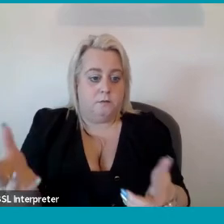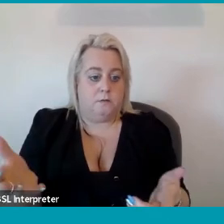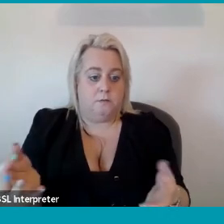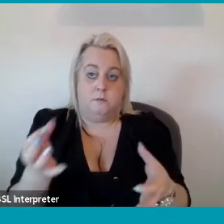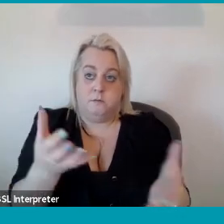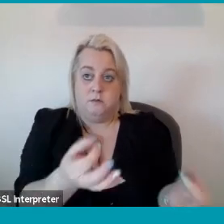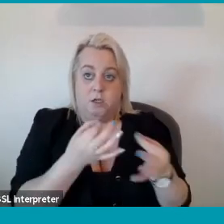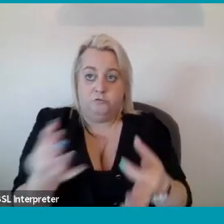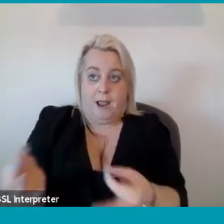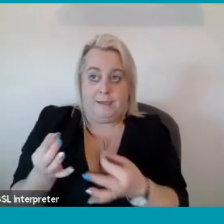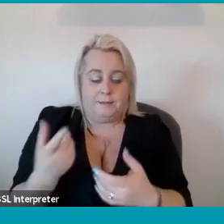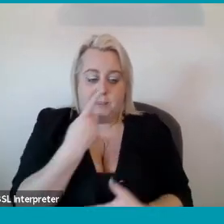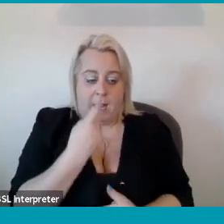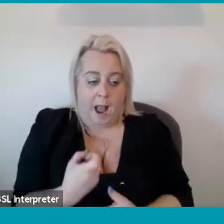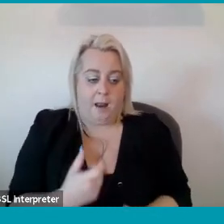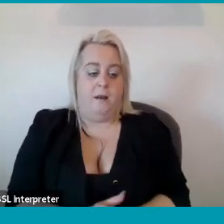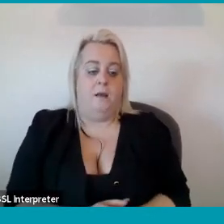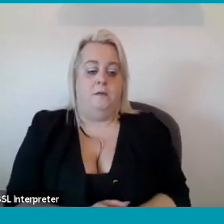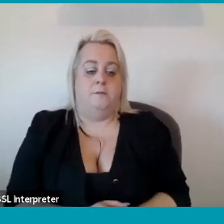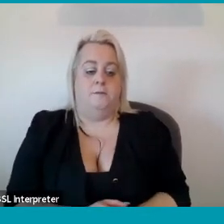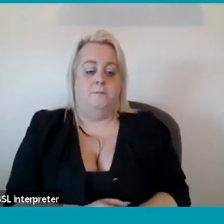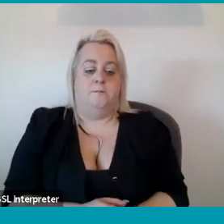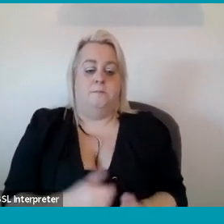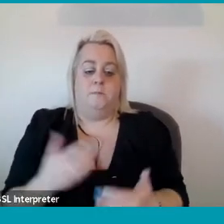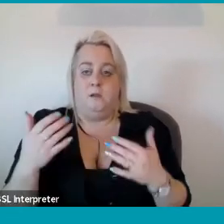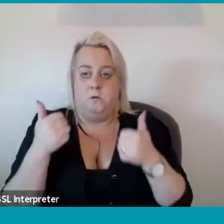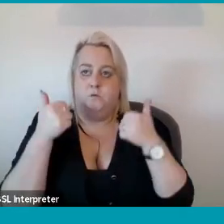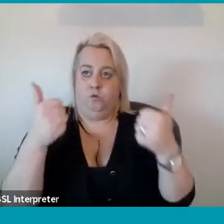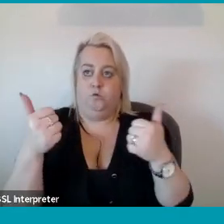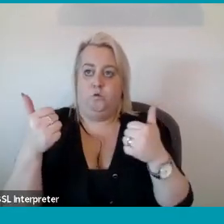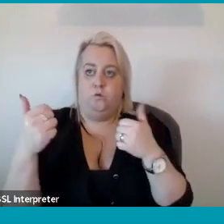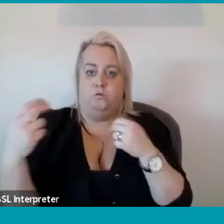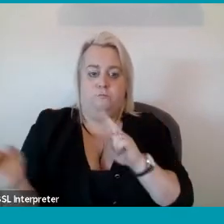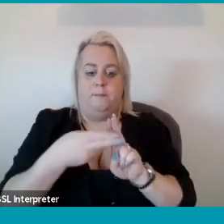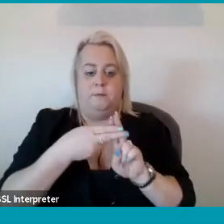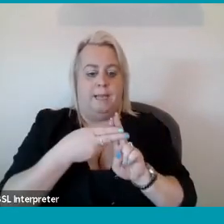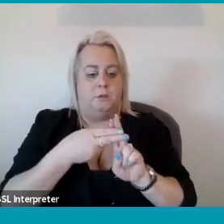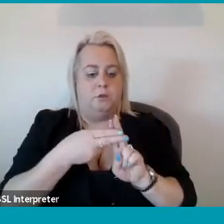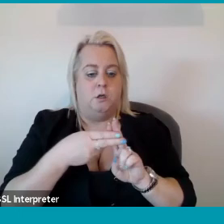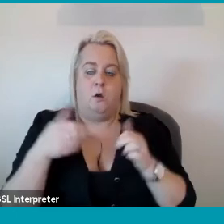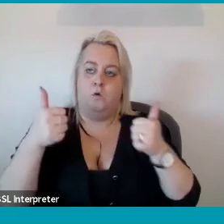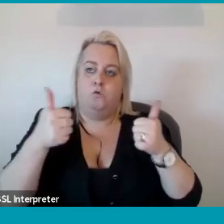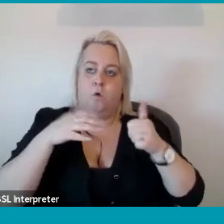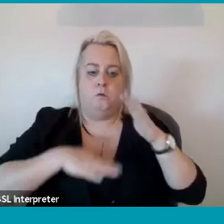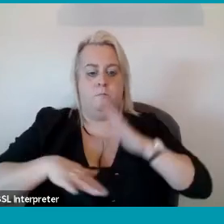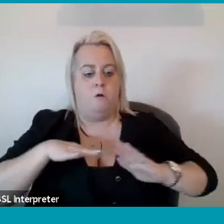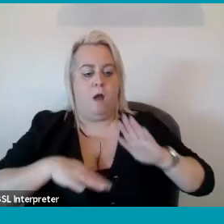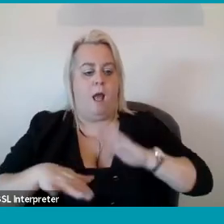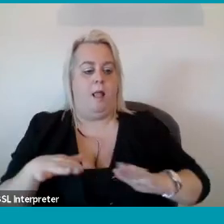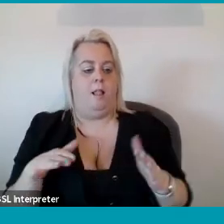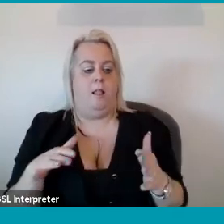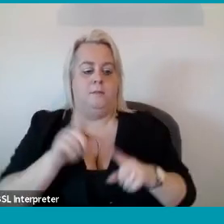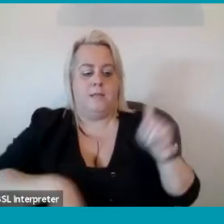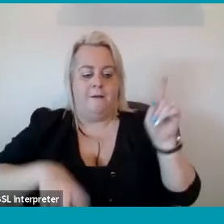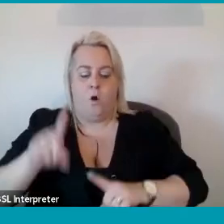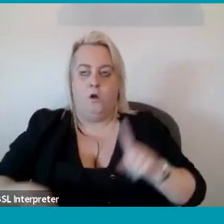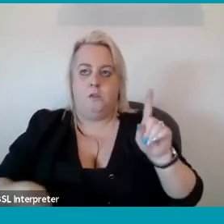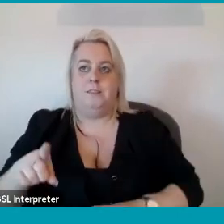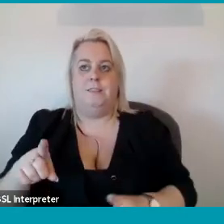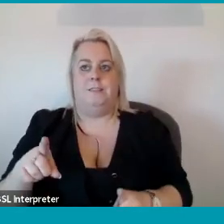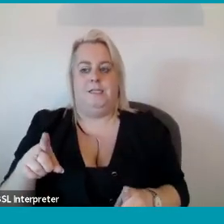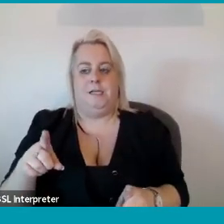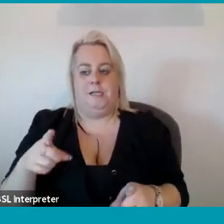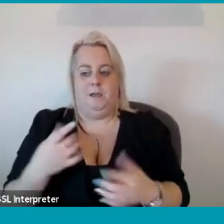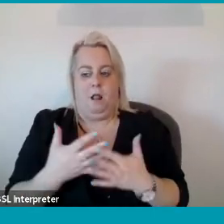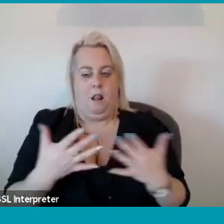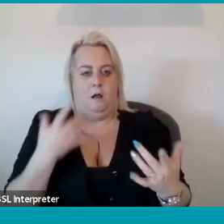that diversity of thought. So really, it shouldn't be about why should we employ disabled people? It's why on